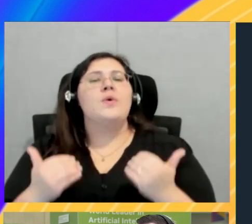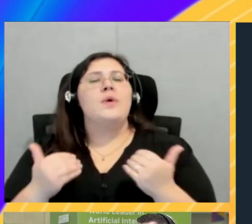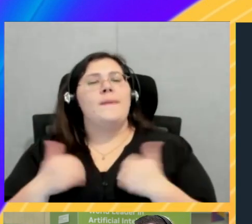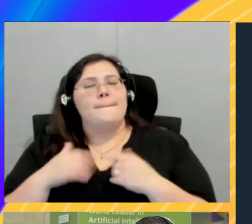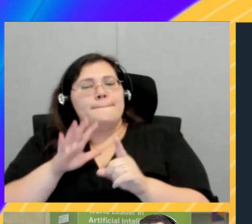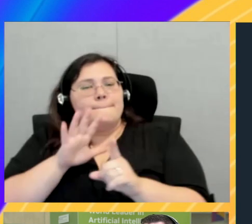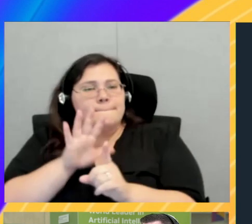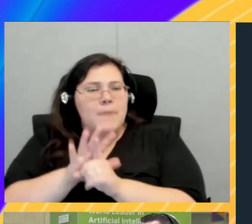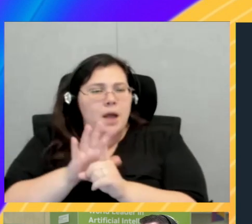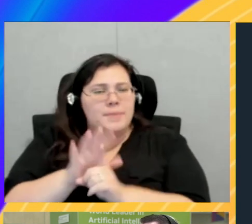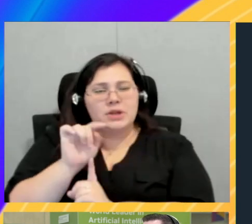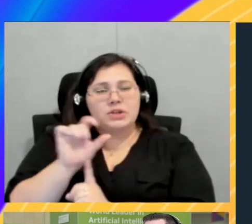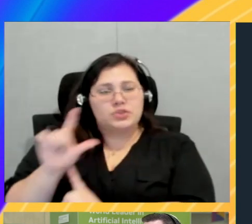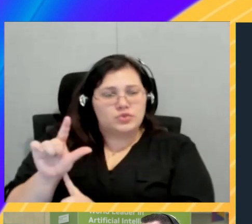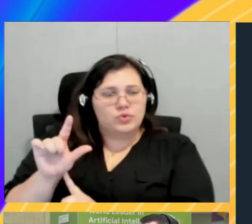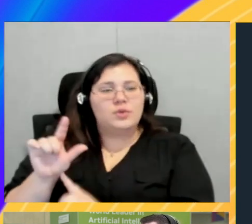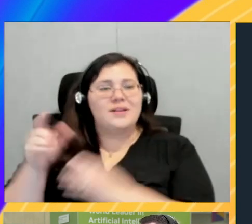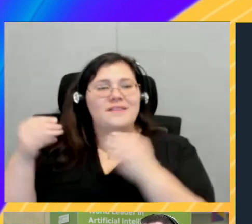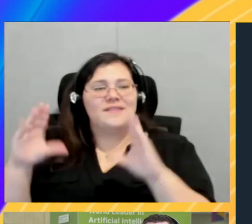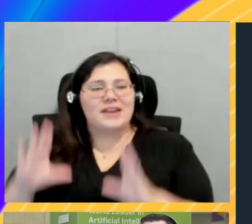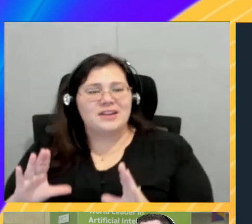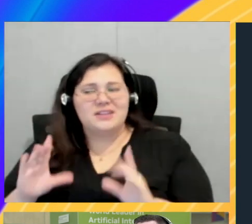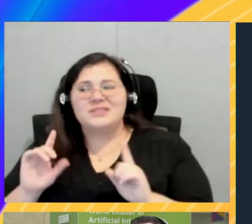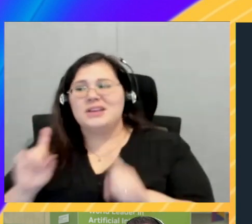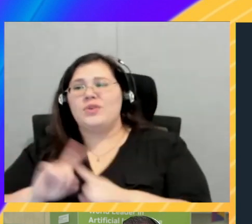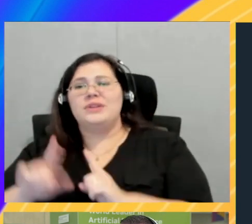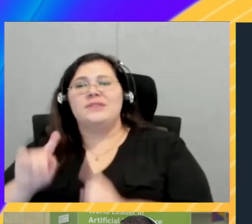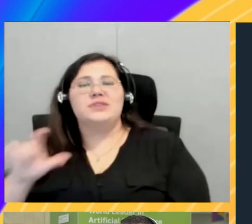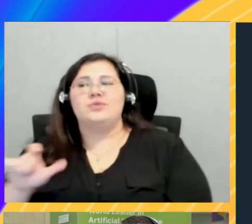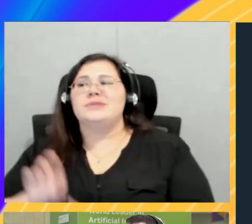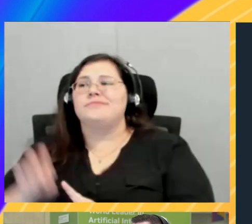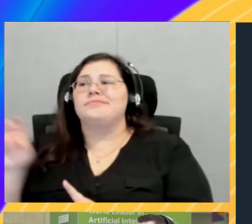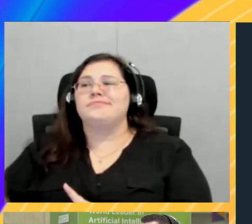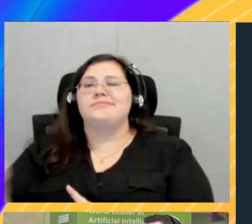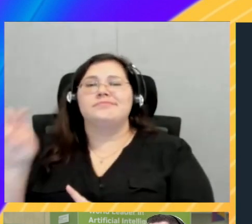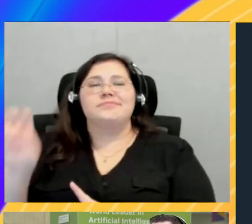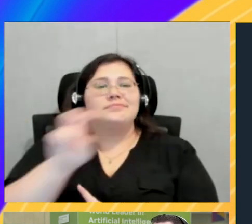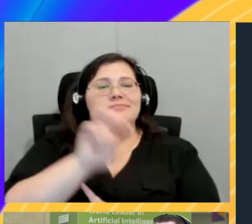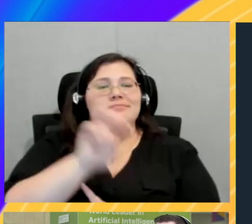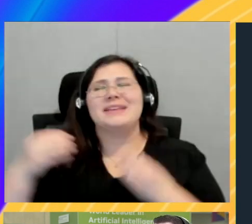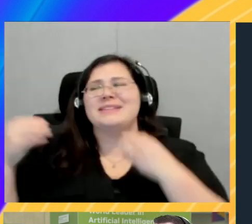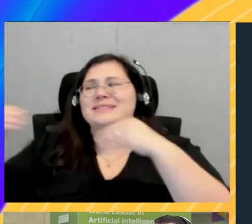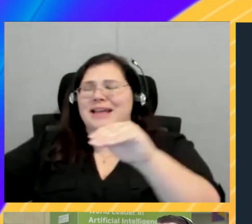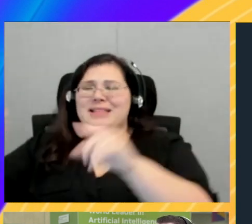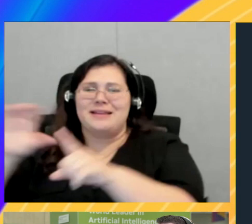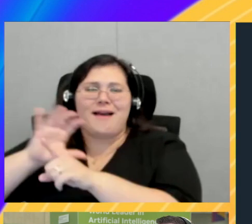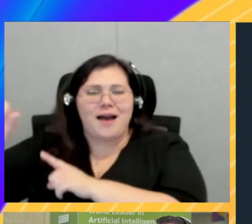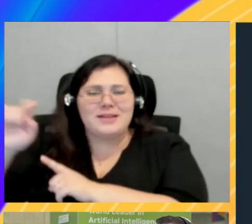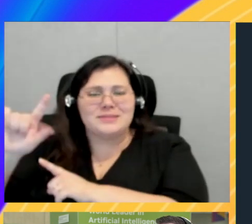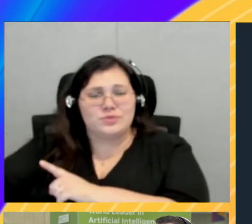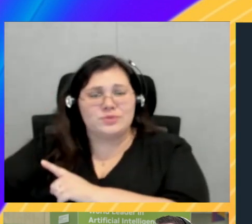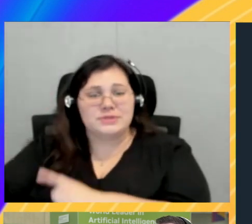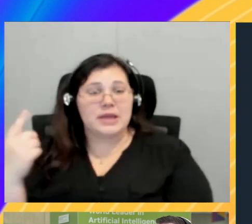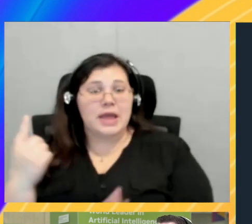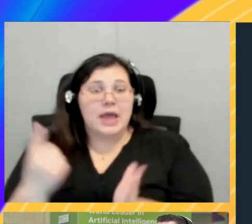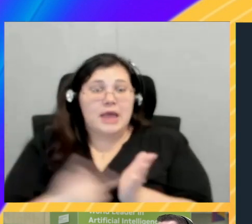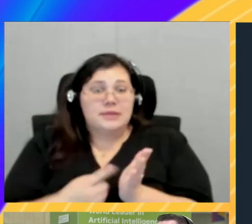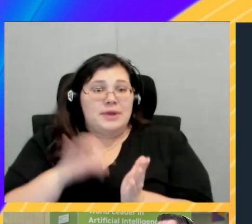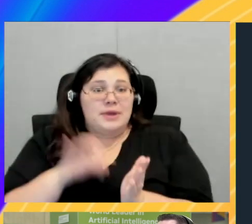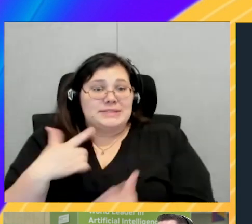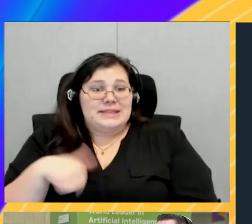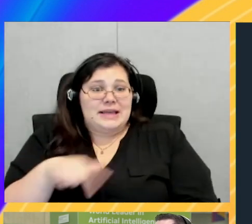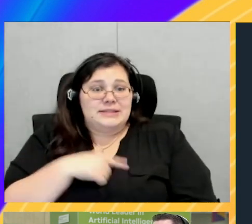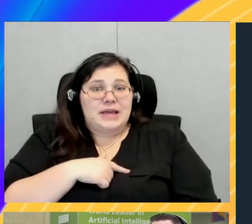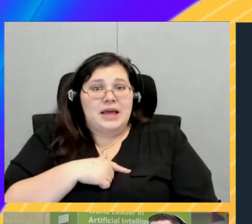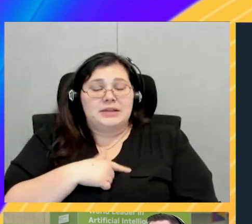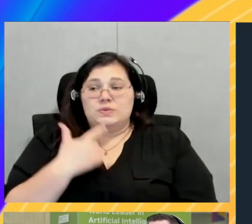tool site to tool site selling awesome tools. And sometimes I say, hey, we are that. Like, we want you to use this socket wrench. But, you